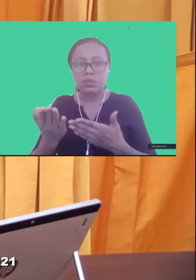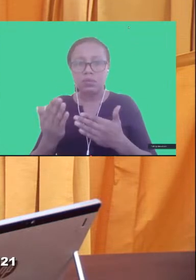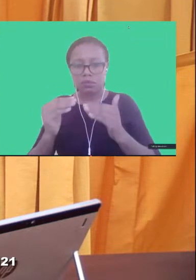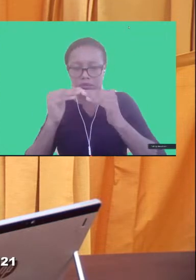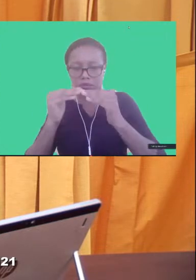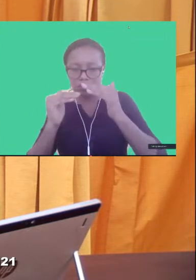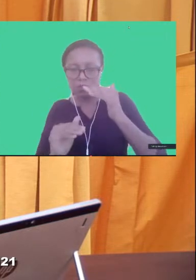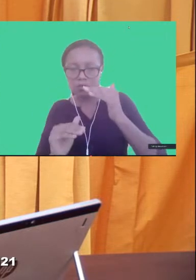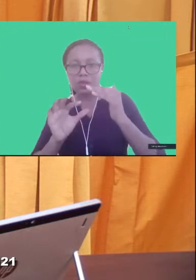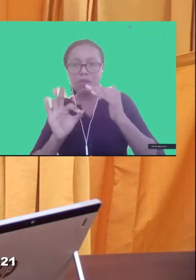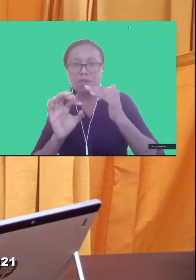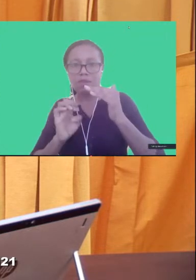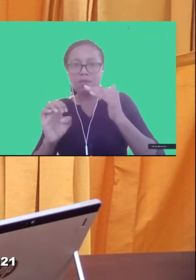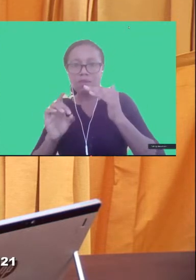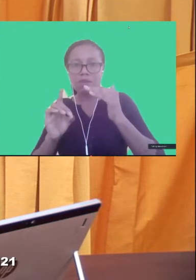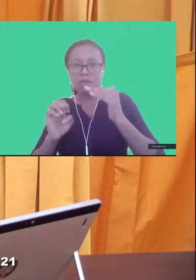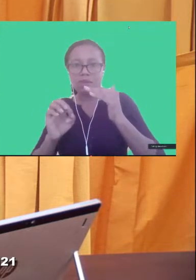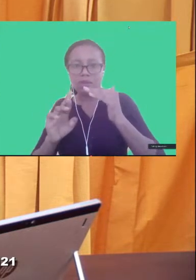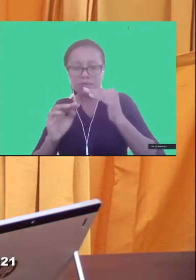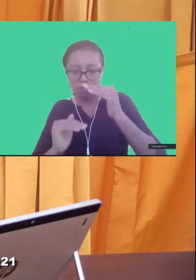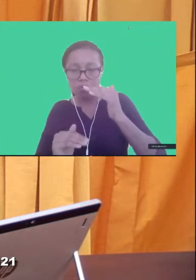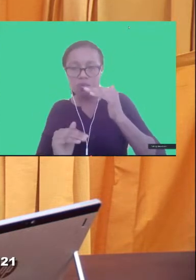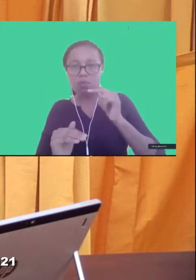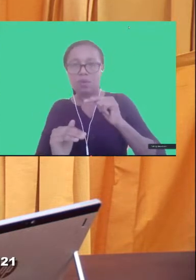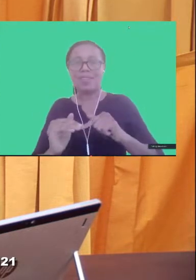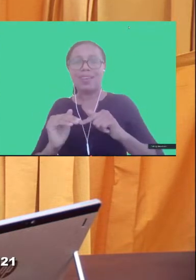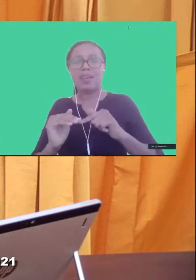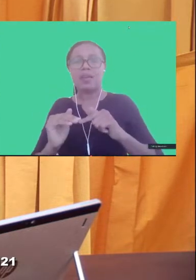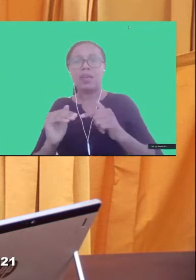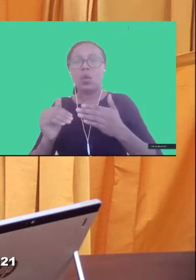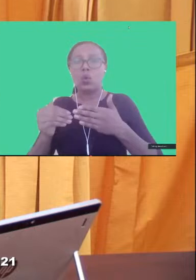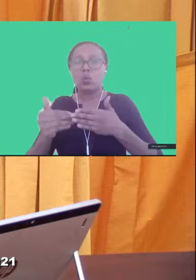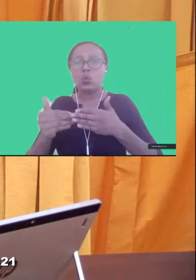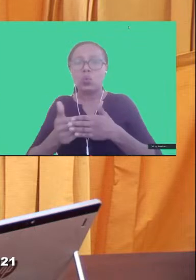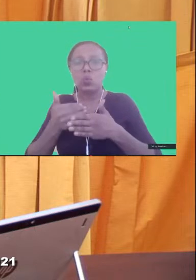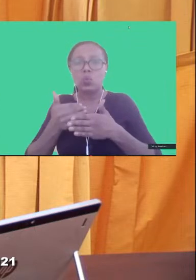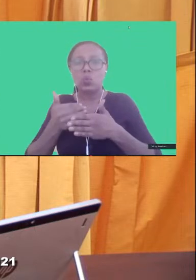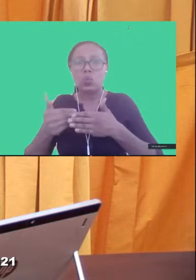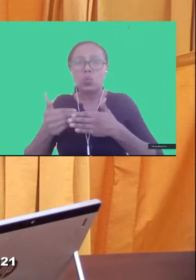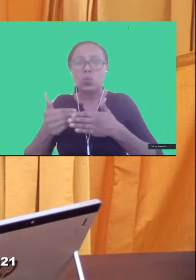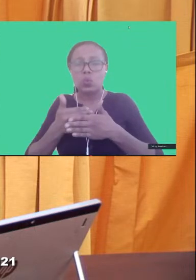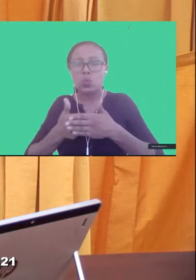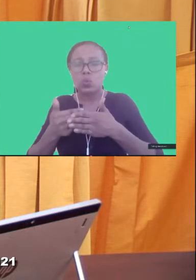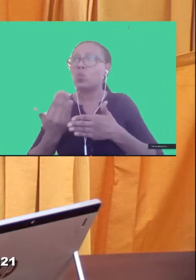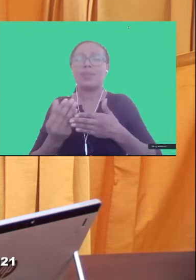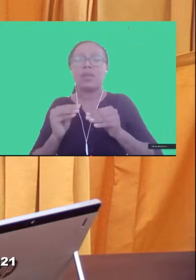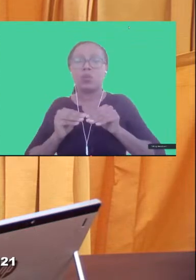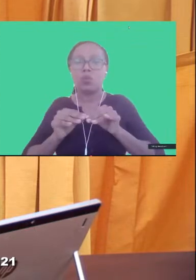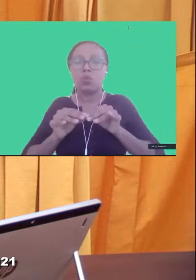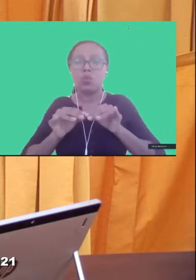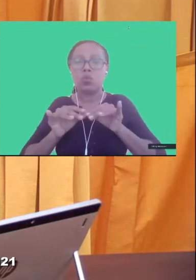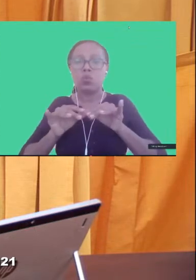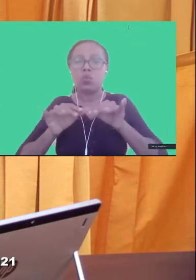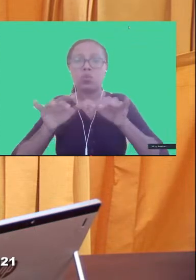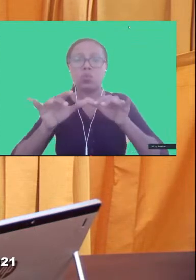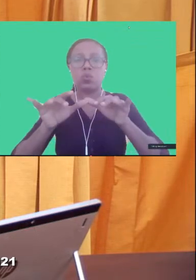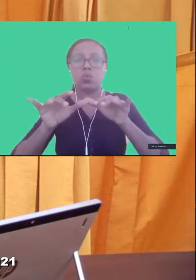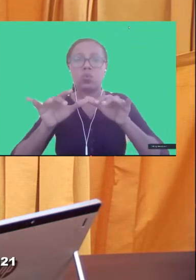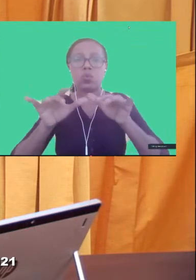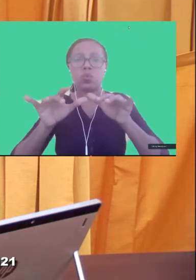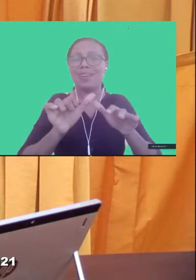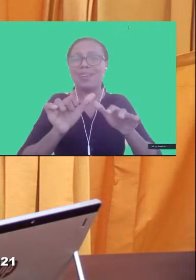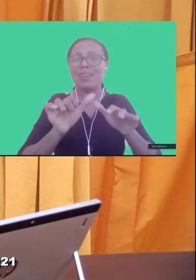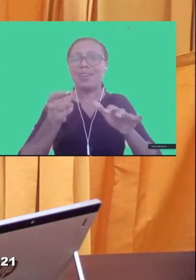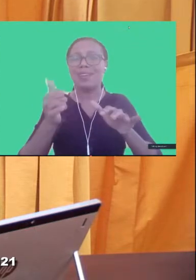renewables that can go in the different communities across the grid in Barbados. And this type of information now would